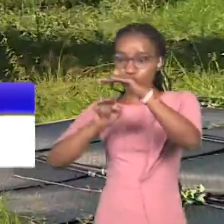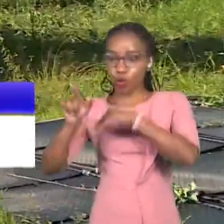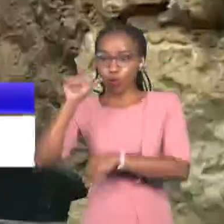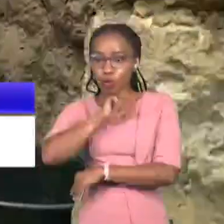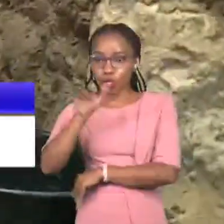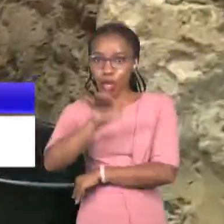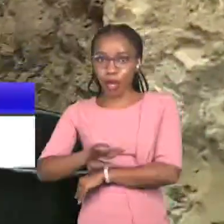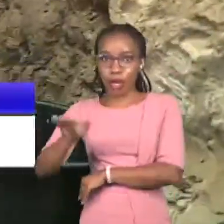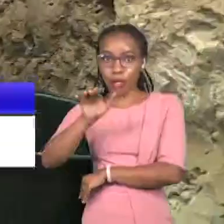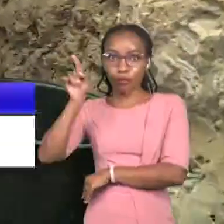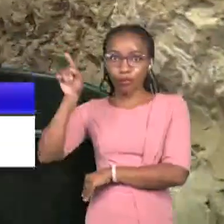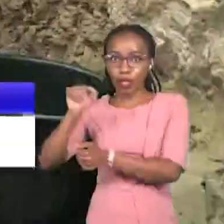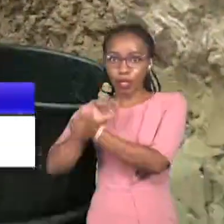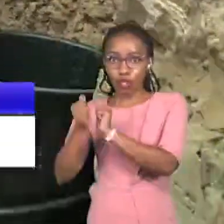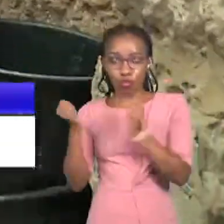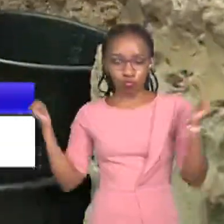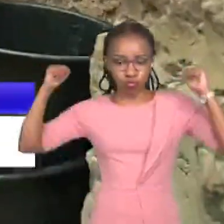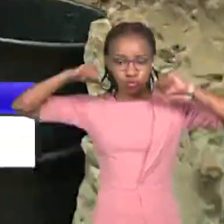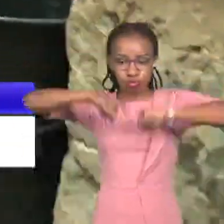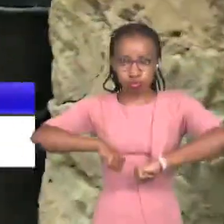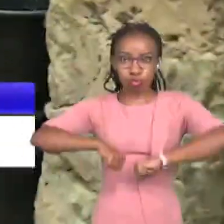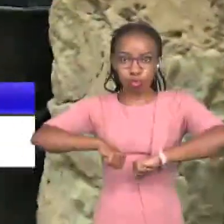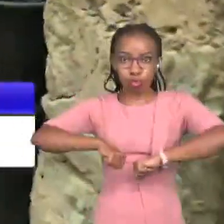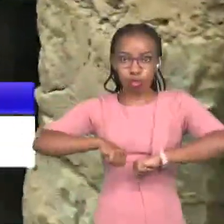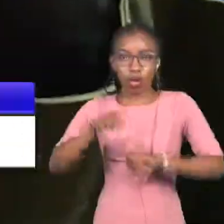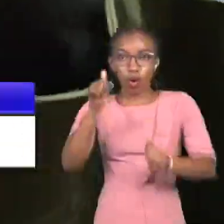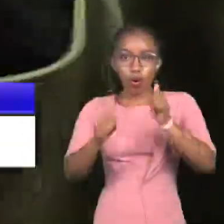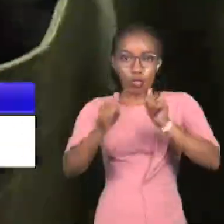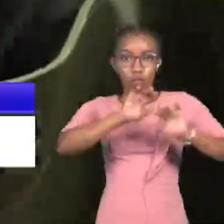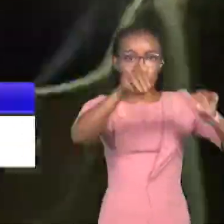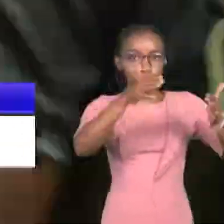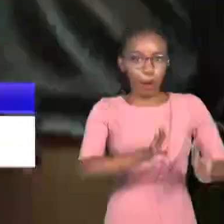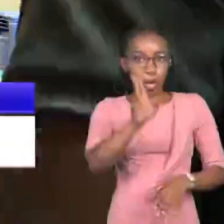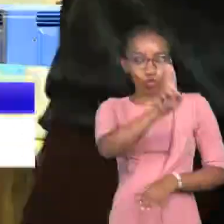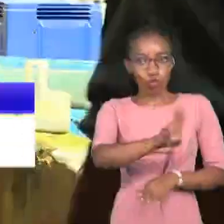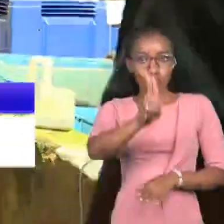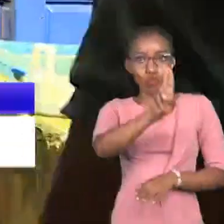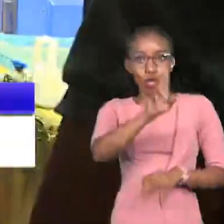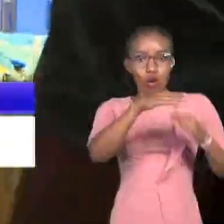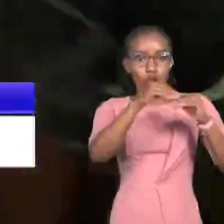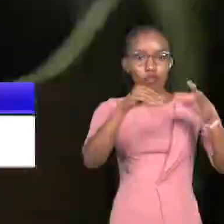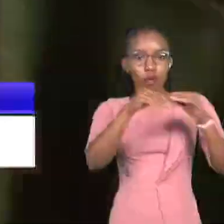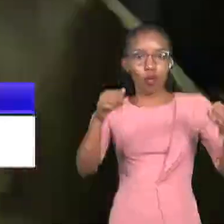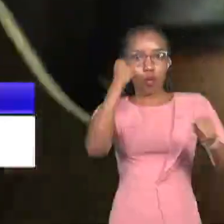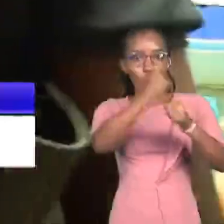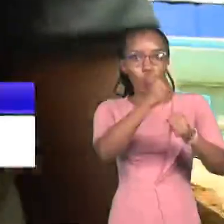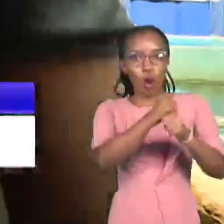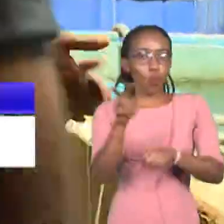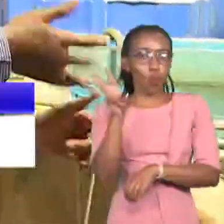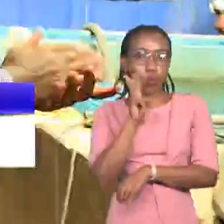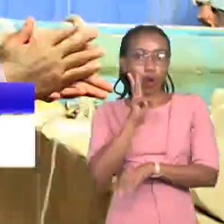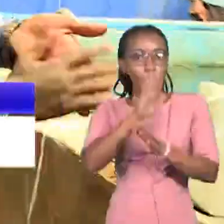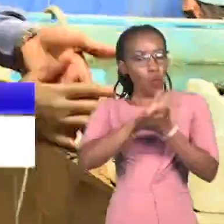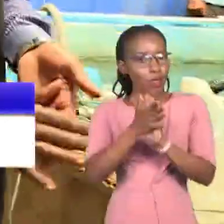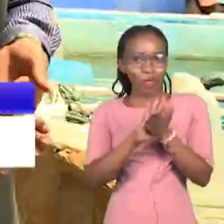hatchery, we change to waterproof rubber aprons that are used by the farmers here to comfortably work with water without contaminating it or